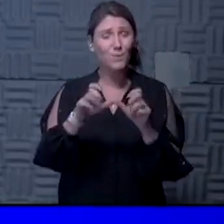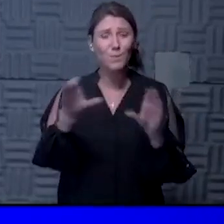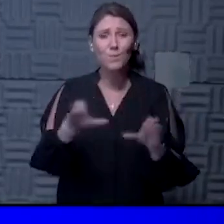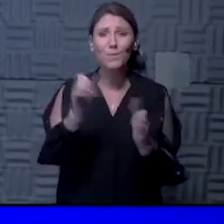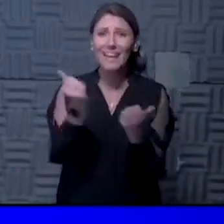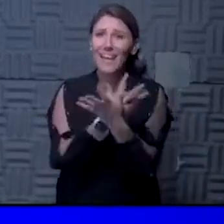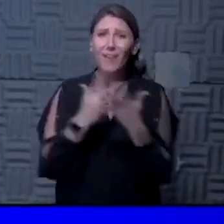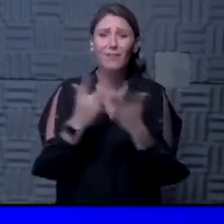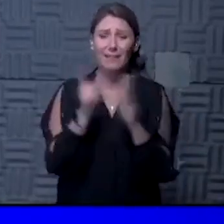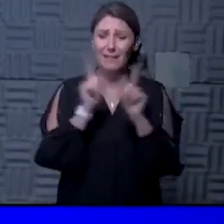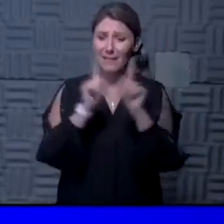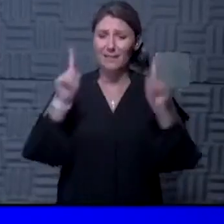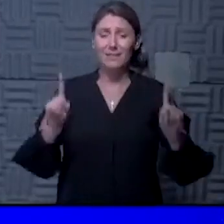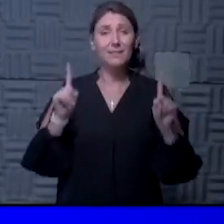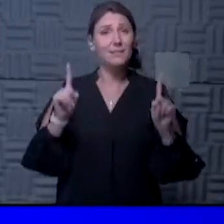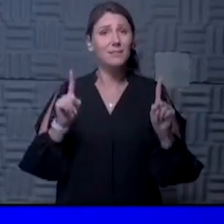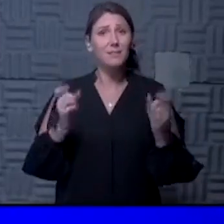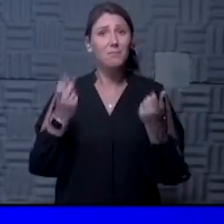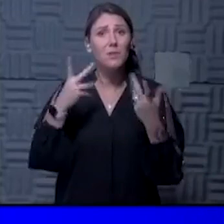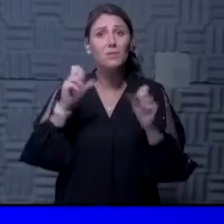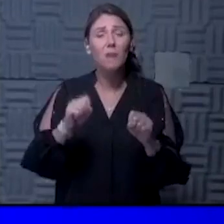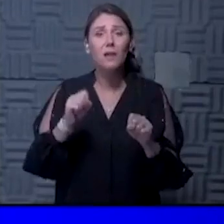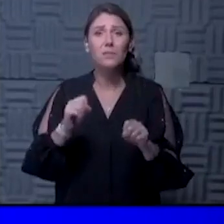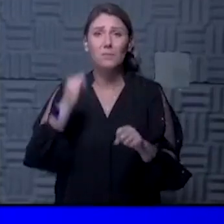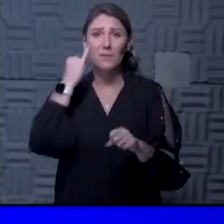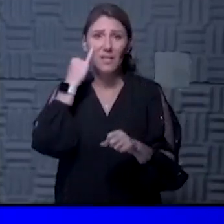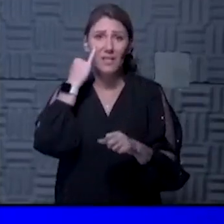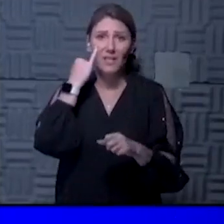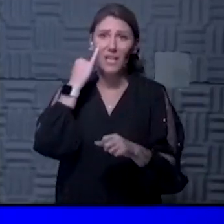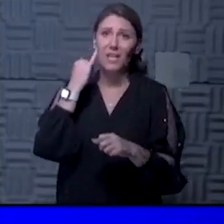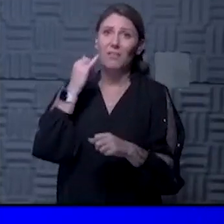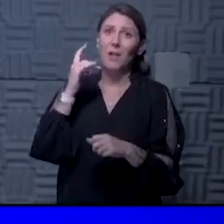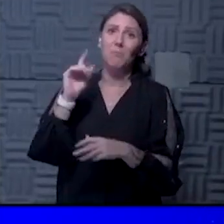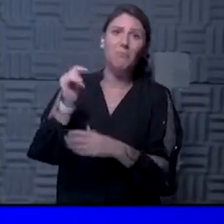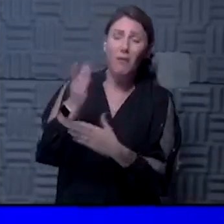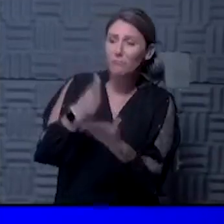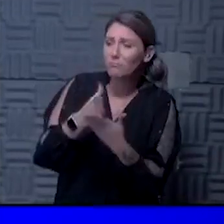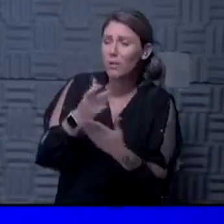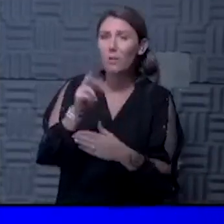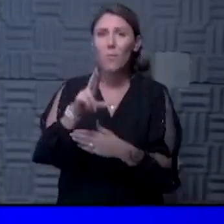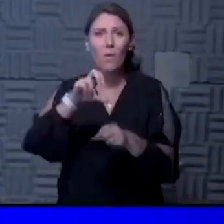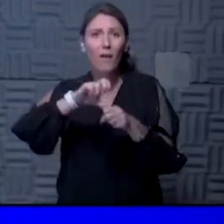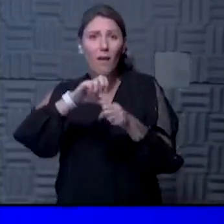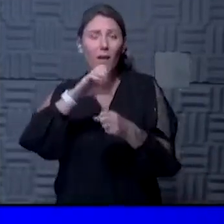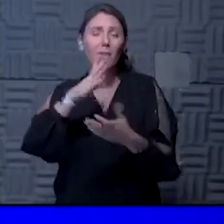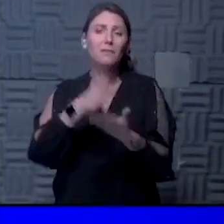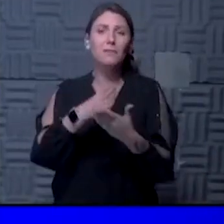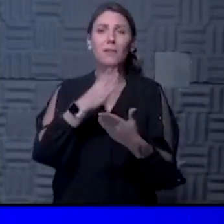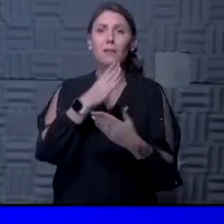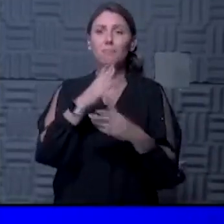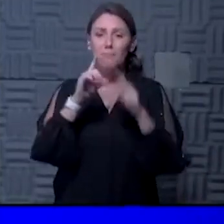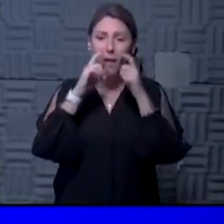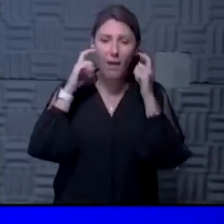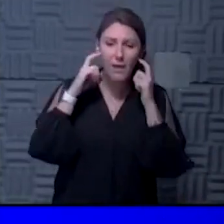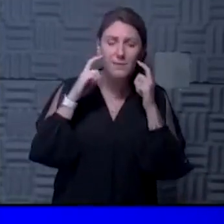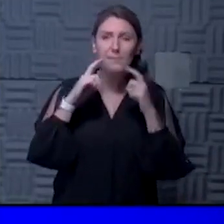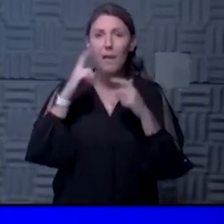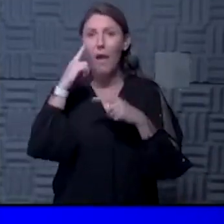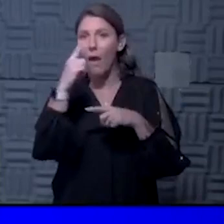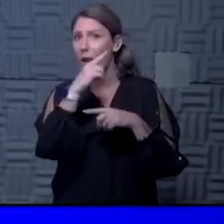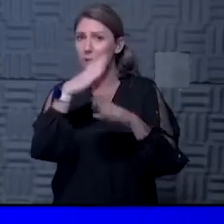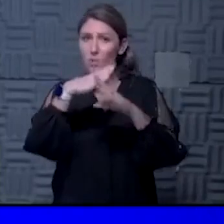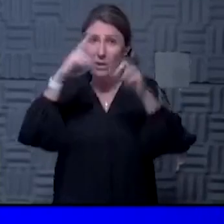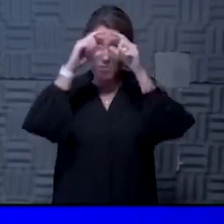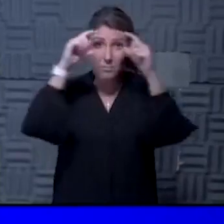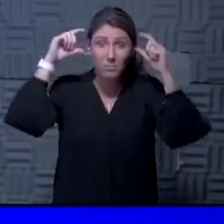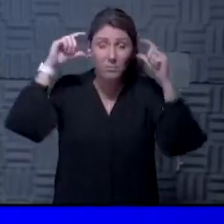about, distancing as much as possible, whether you're going into a rest stop or anything of that nature, masking, certainly eye protection and goggles when you're going